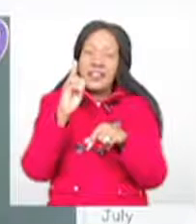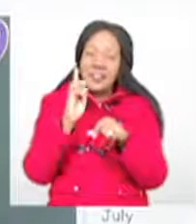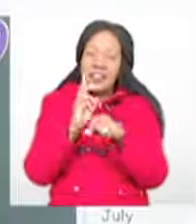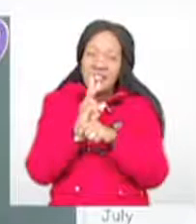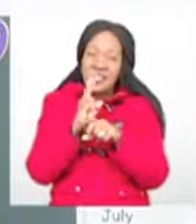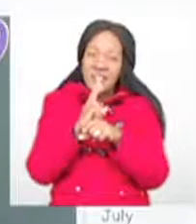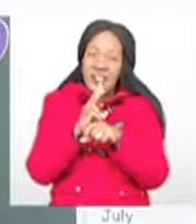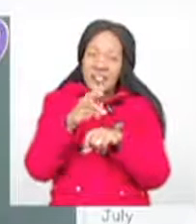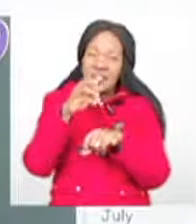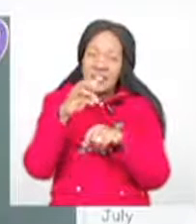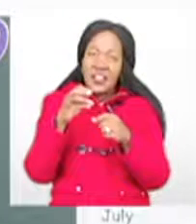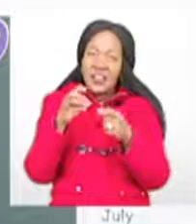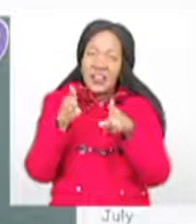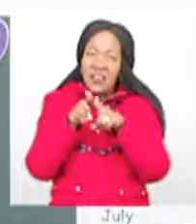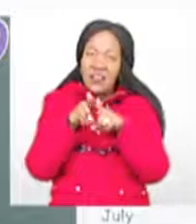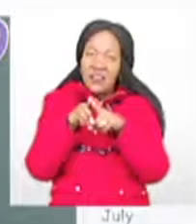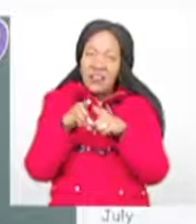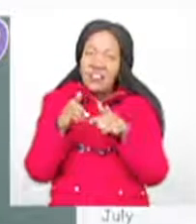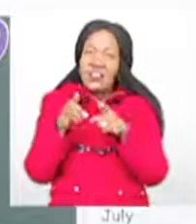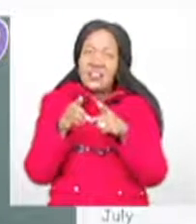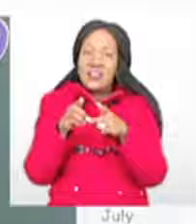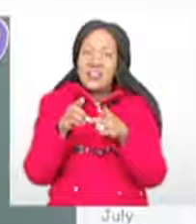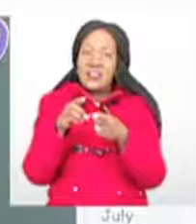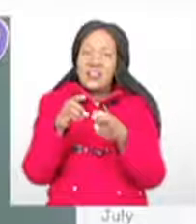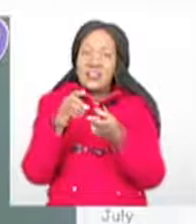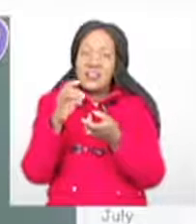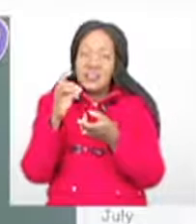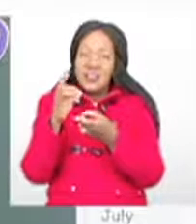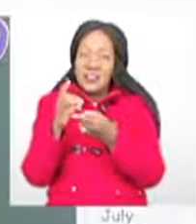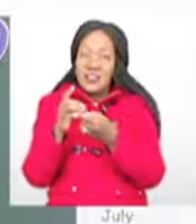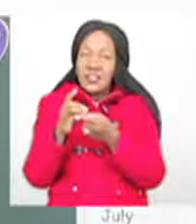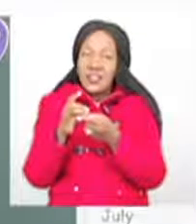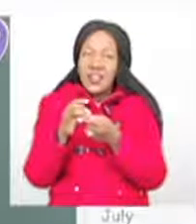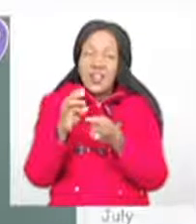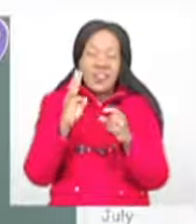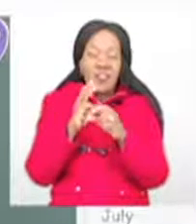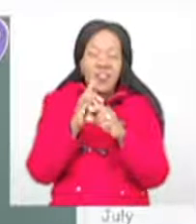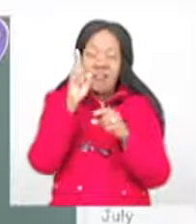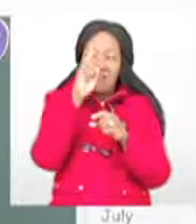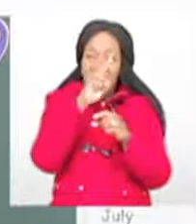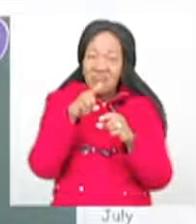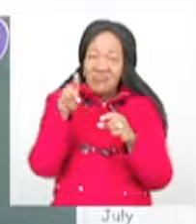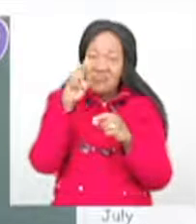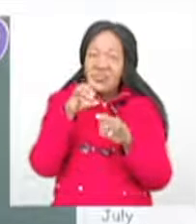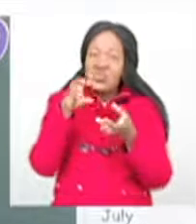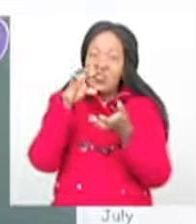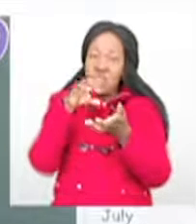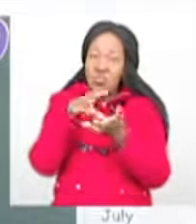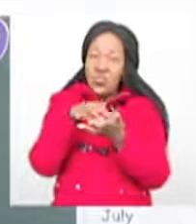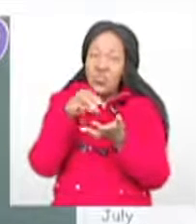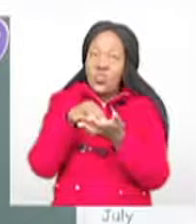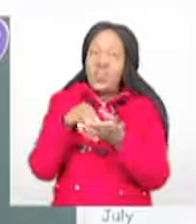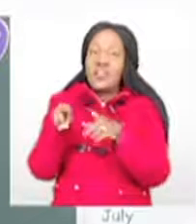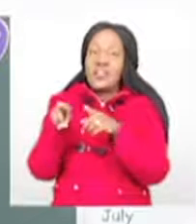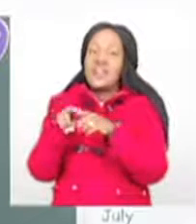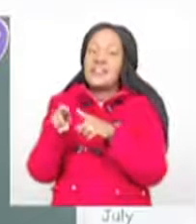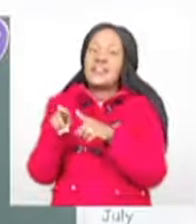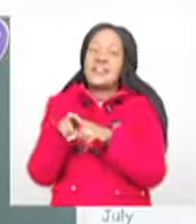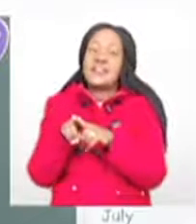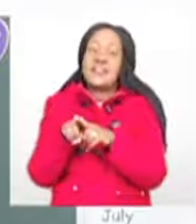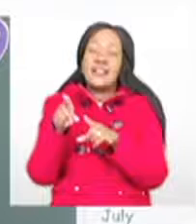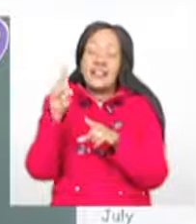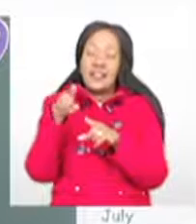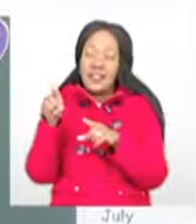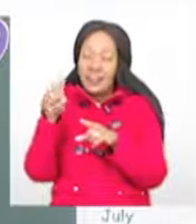second bucket, copy it onto the second line. And the oval shape, you copy it onto the